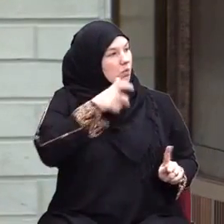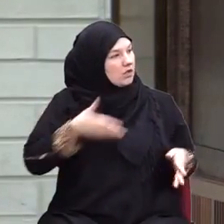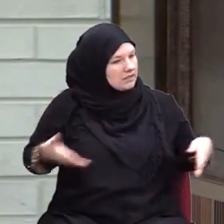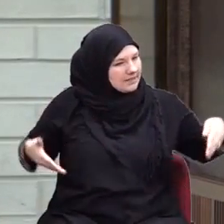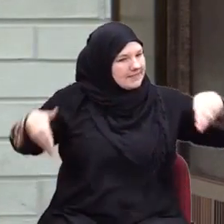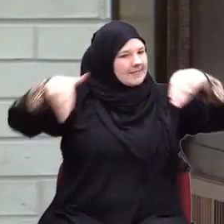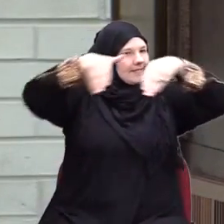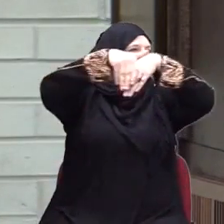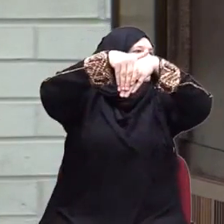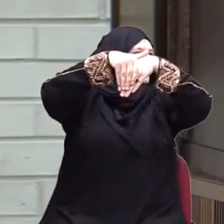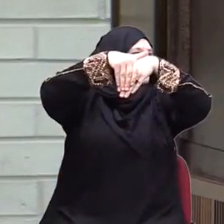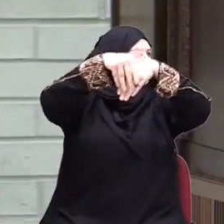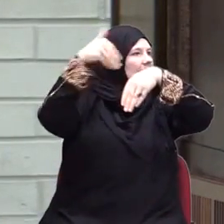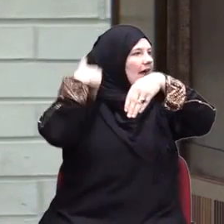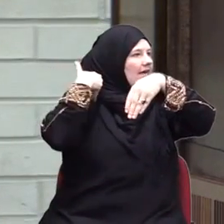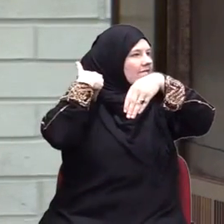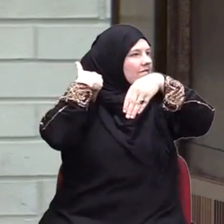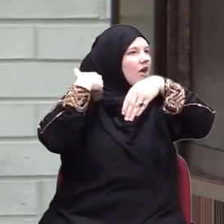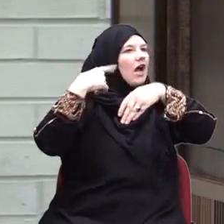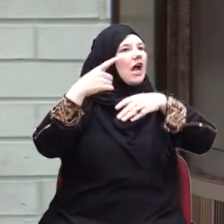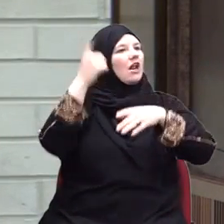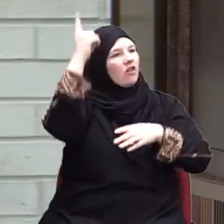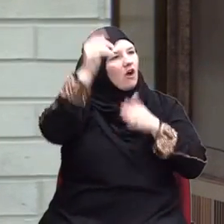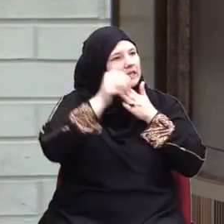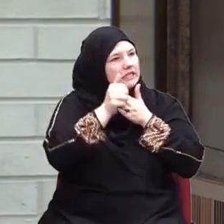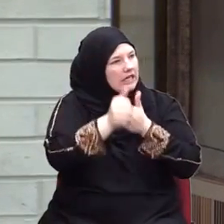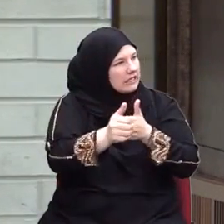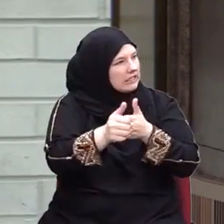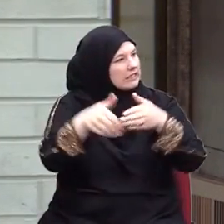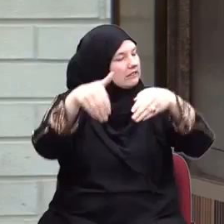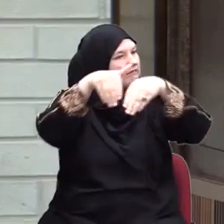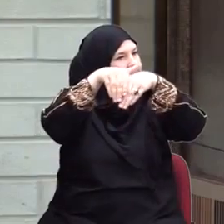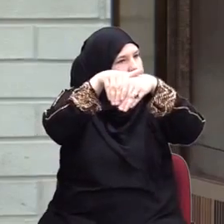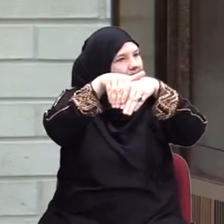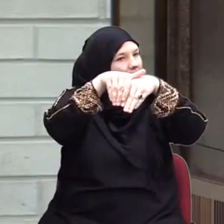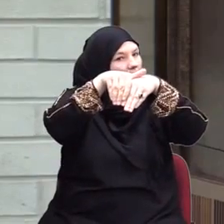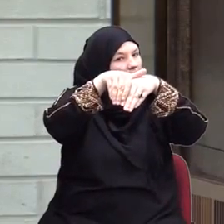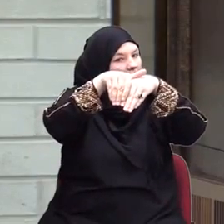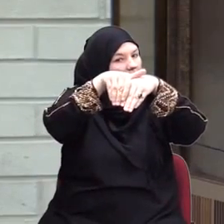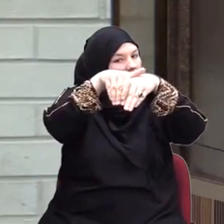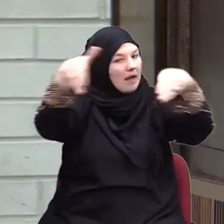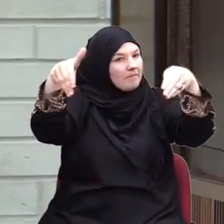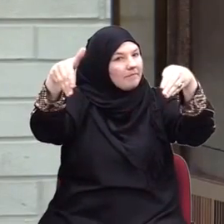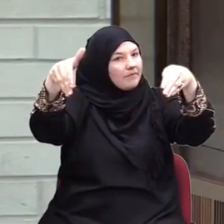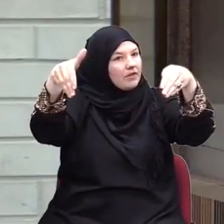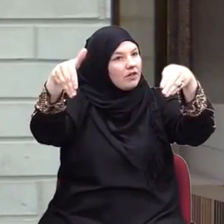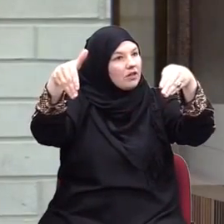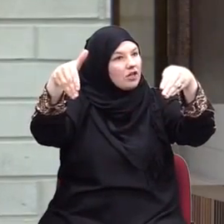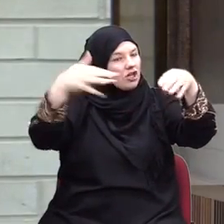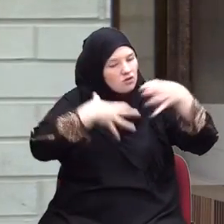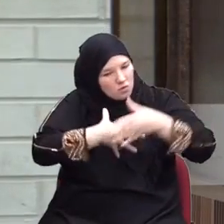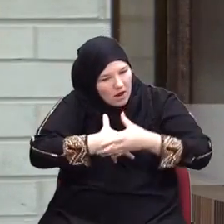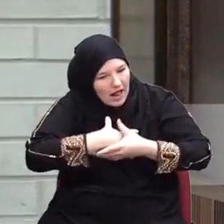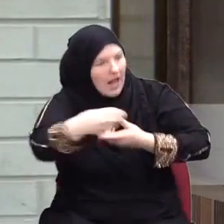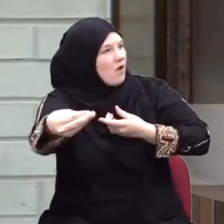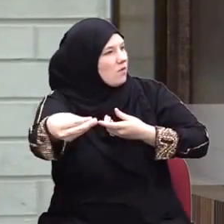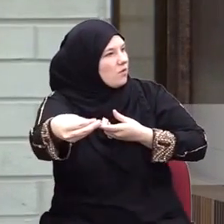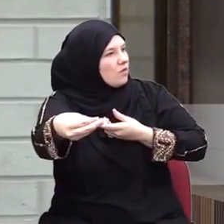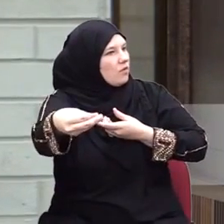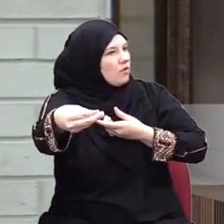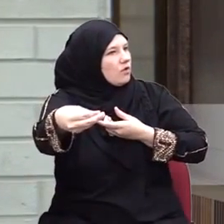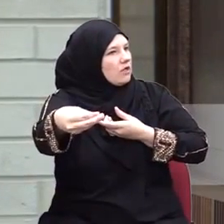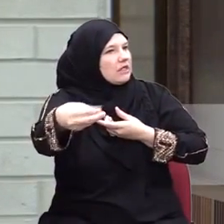the faith and the guidance of Allah subhanahu wa ta'ala. When you crack it open because you want to get out of it, you're